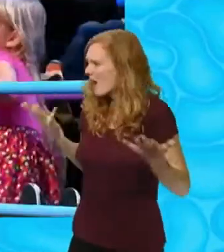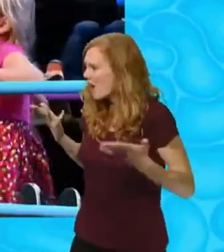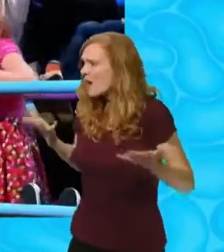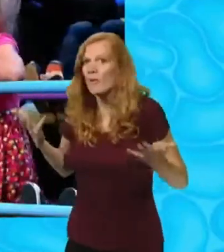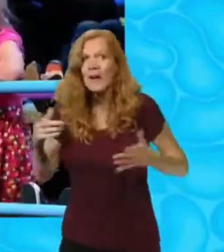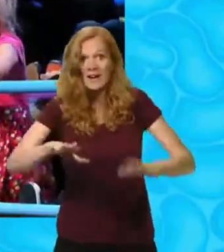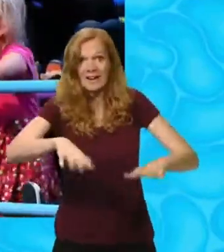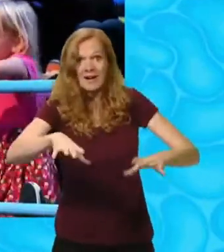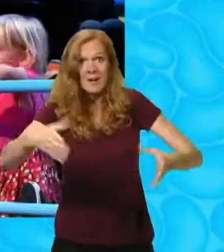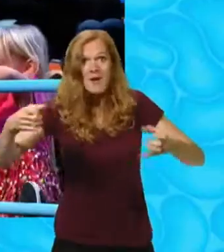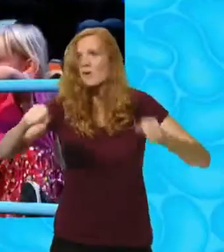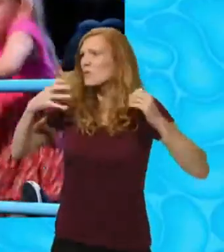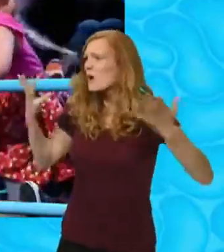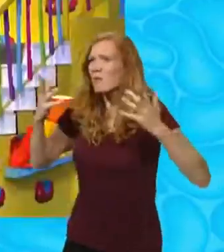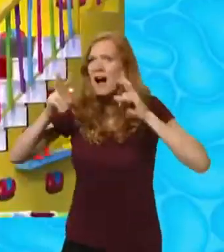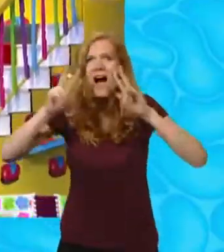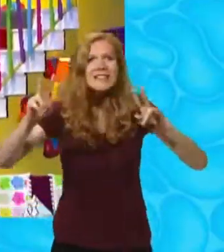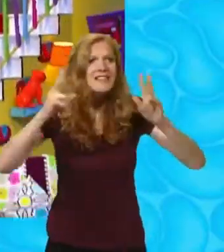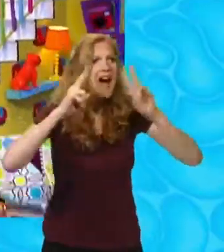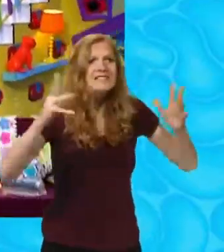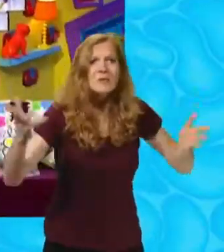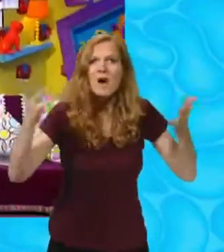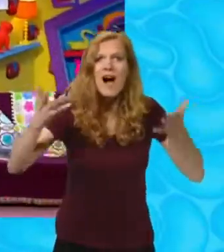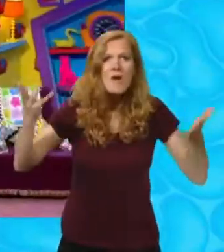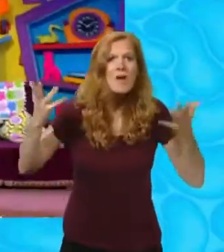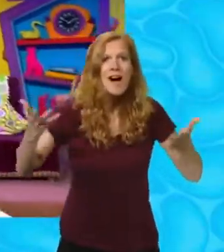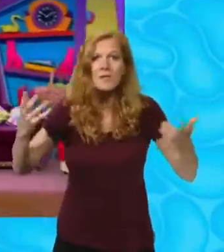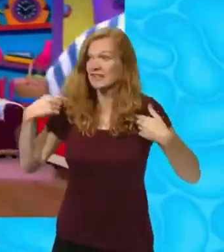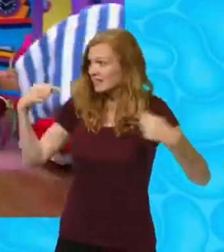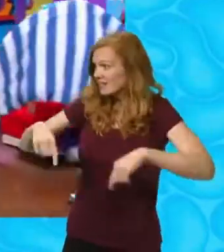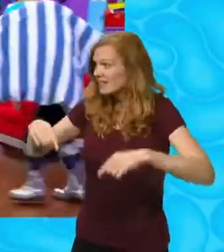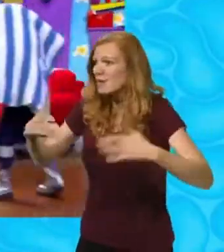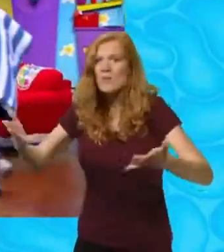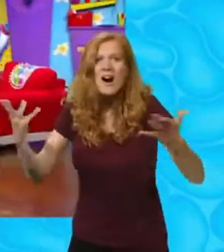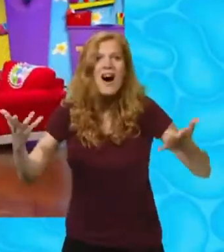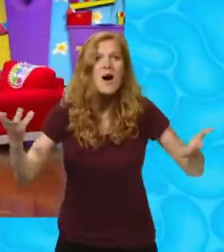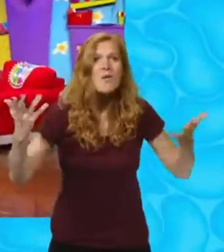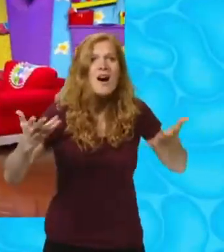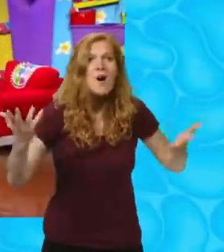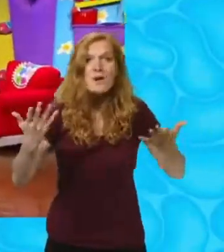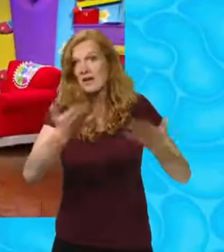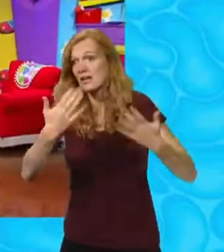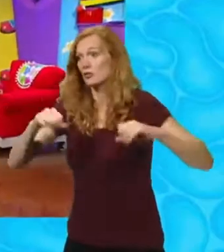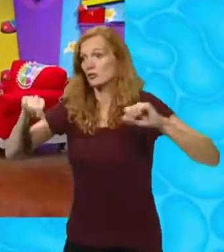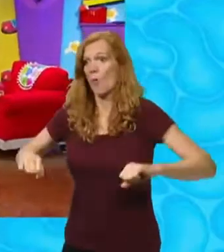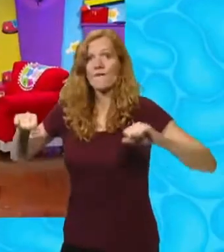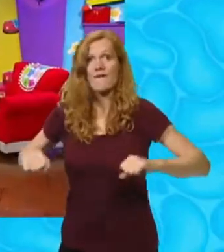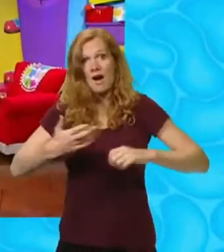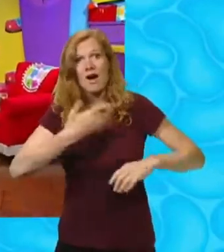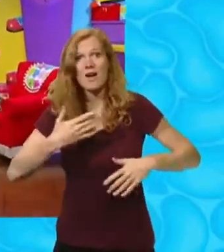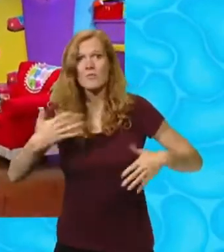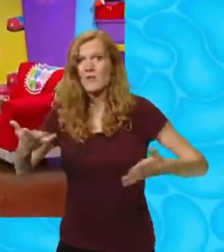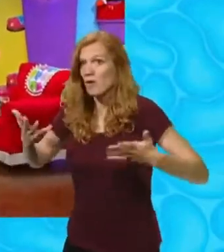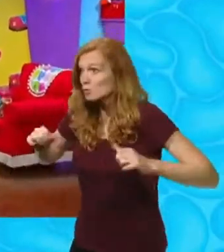everybody? I'm down here. Where? That's it. Where are you, sir? I'm by the couch. You're by the couch? Yes. Where? Oh,